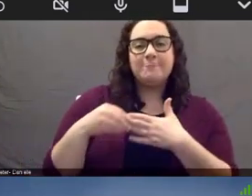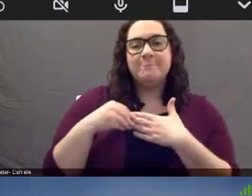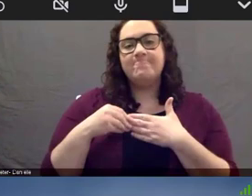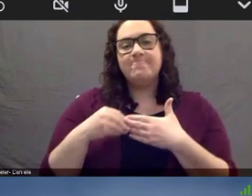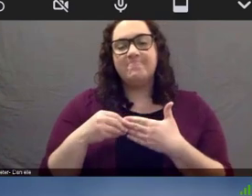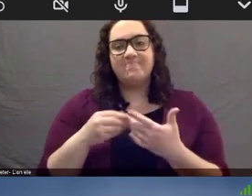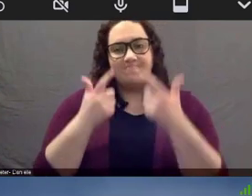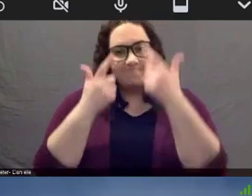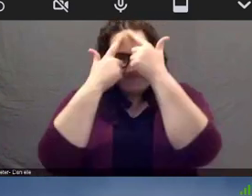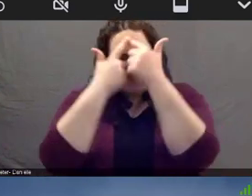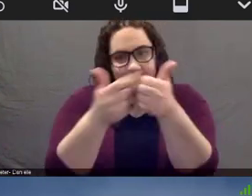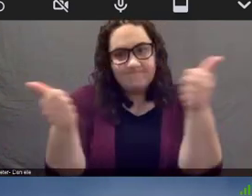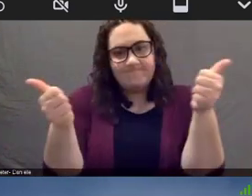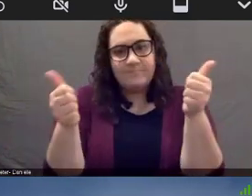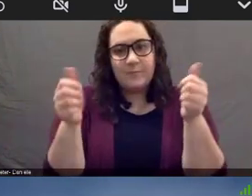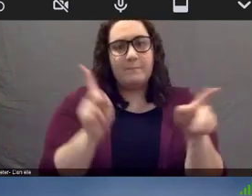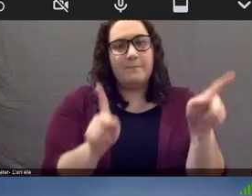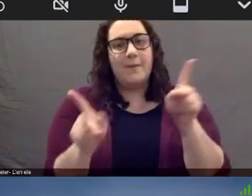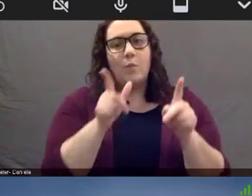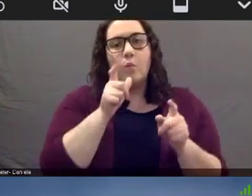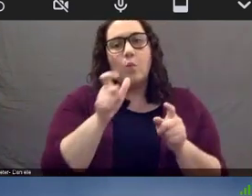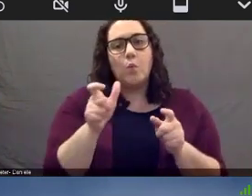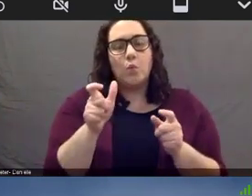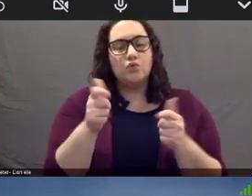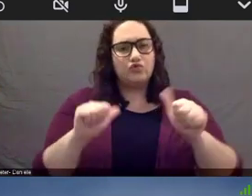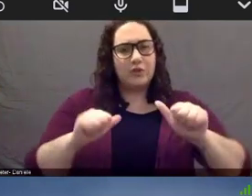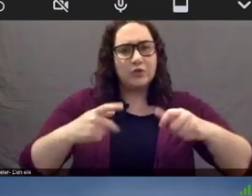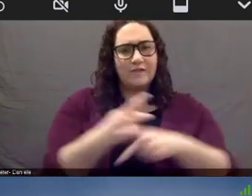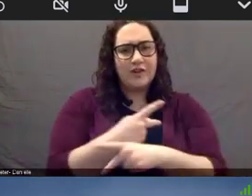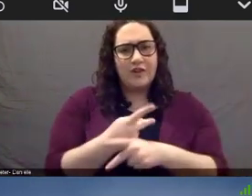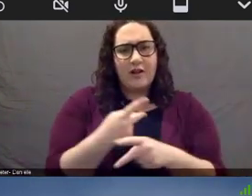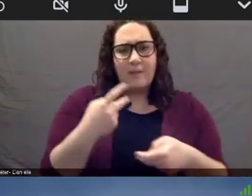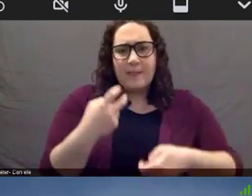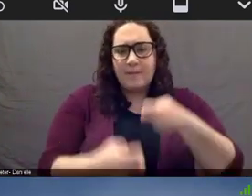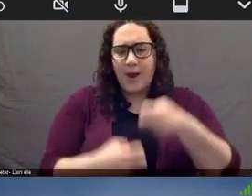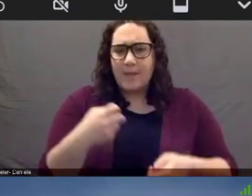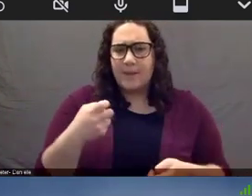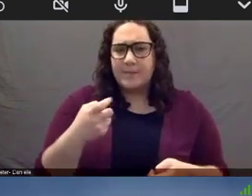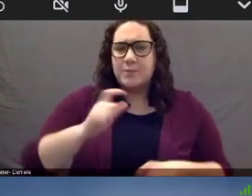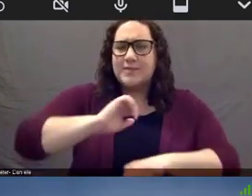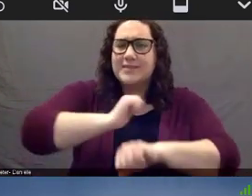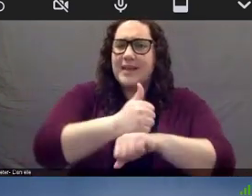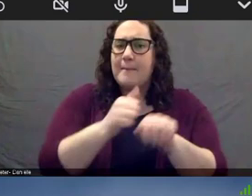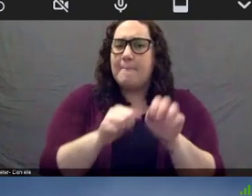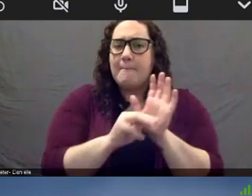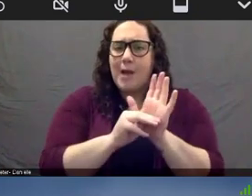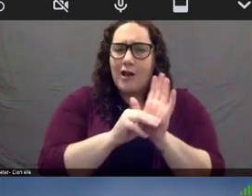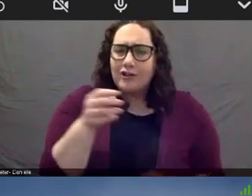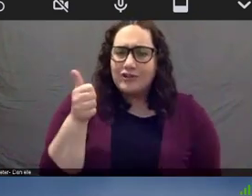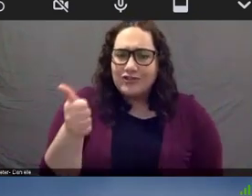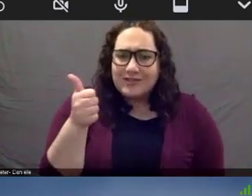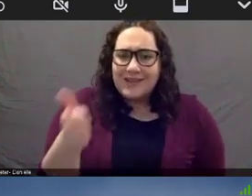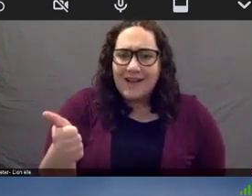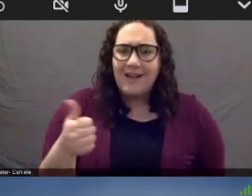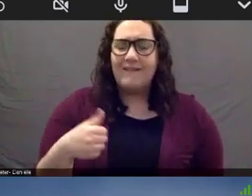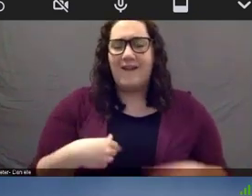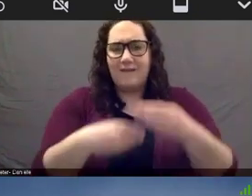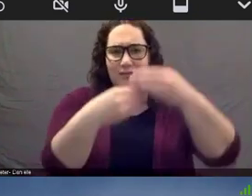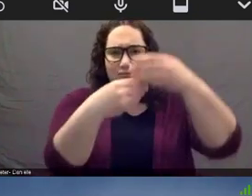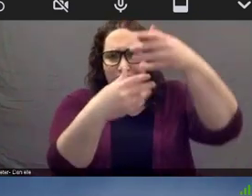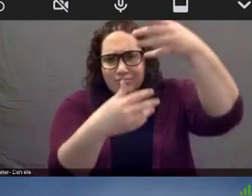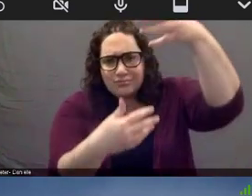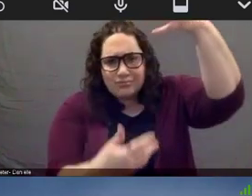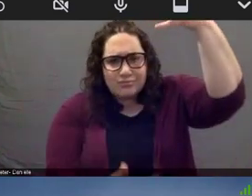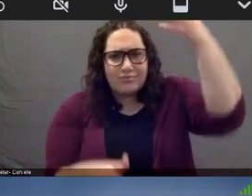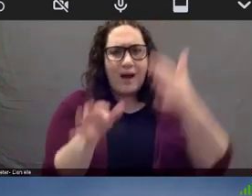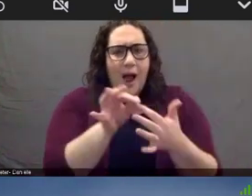where you're doing a little bit more modeling, where you have more choices to pick from. So what kind of correlations are you going to use for H?